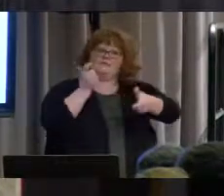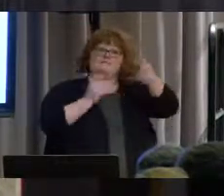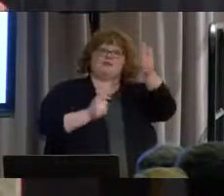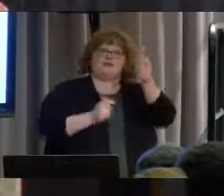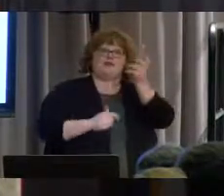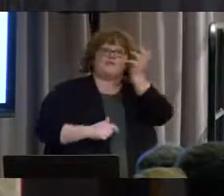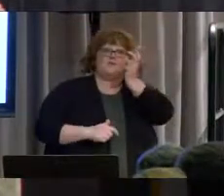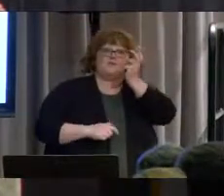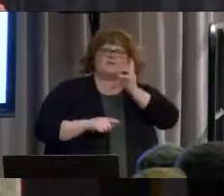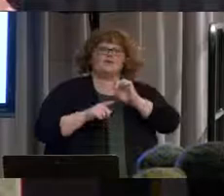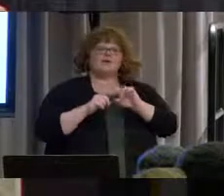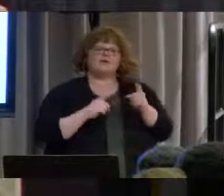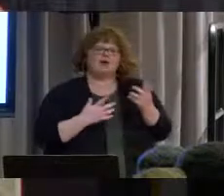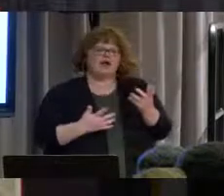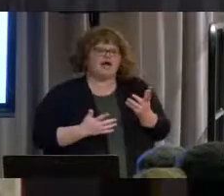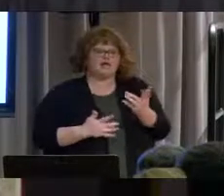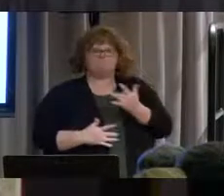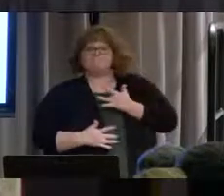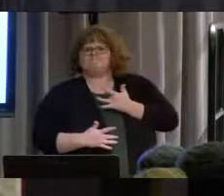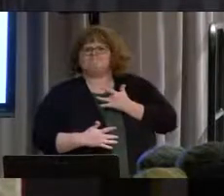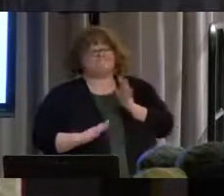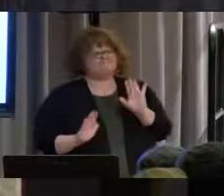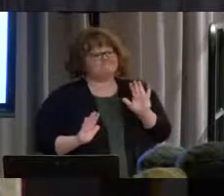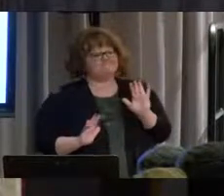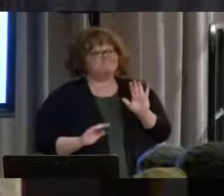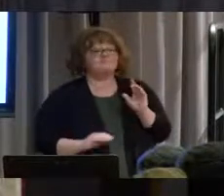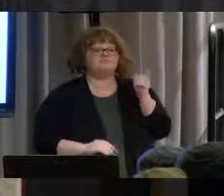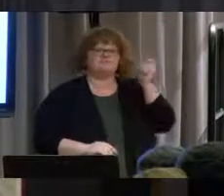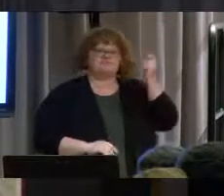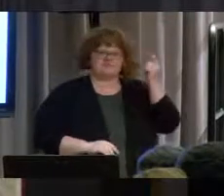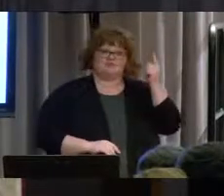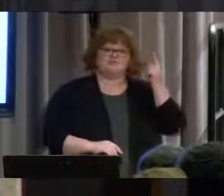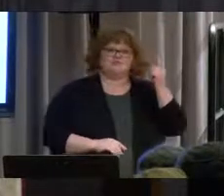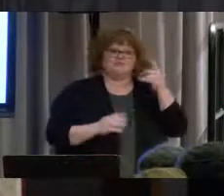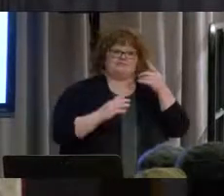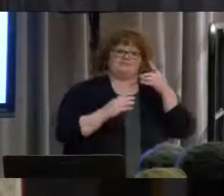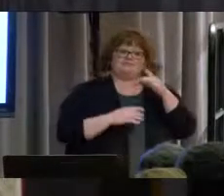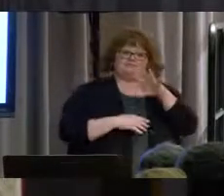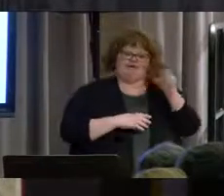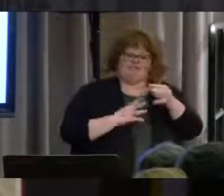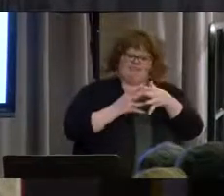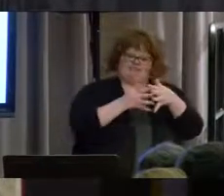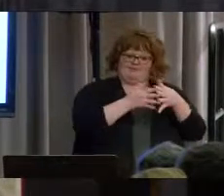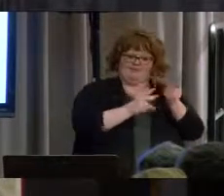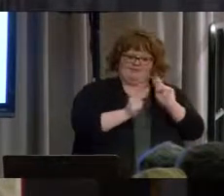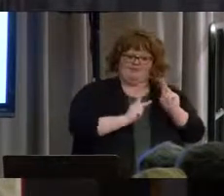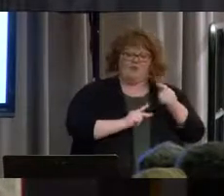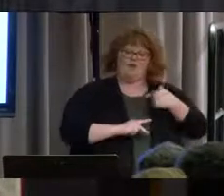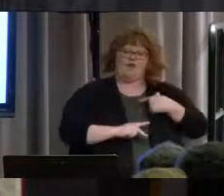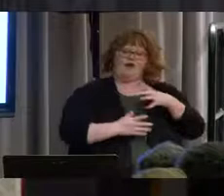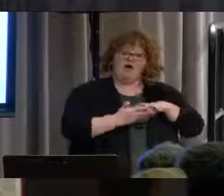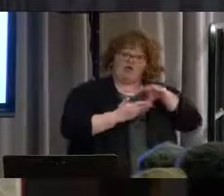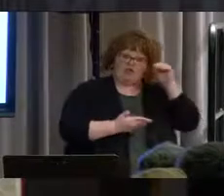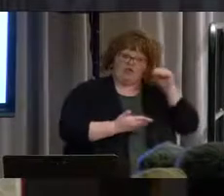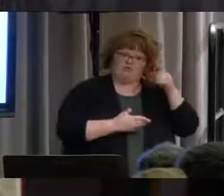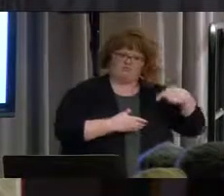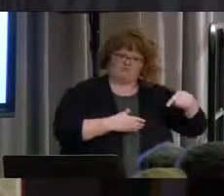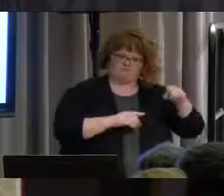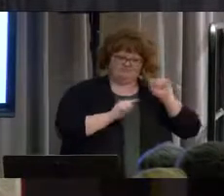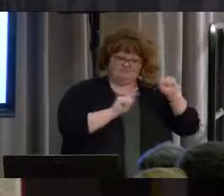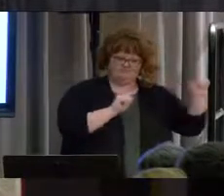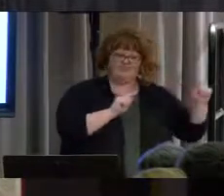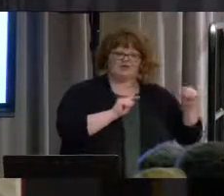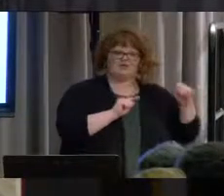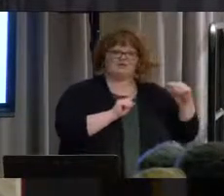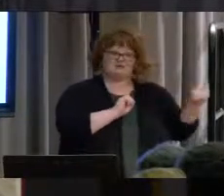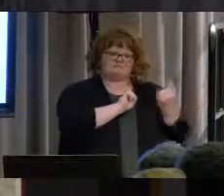they didn't speak to us. Except they spoke to African American people, I've learned from who come up in all the